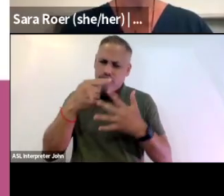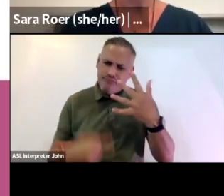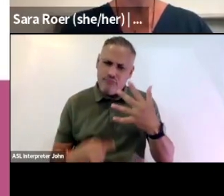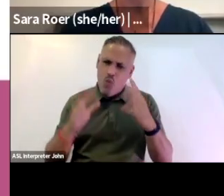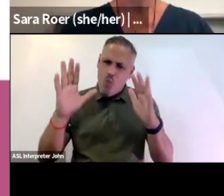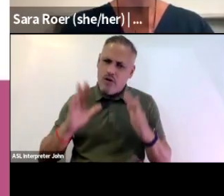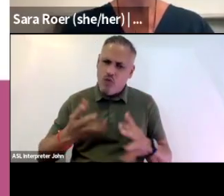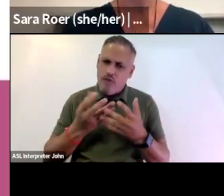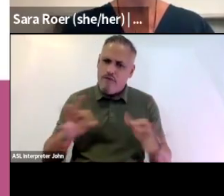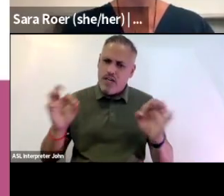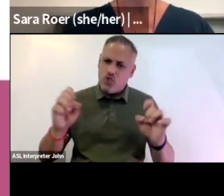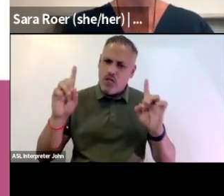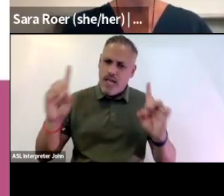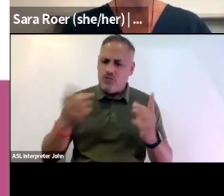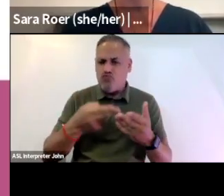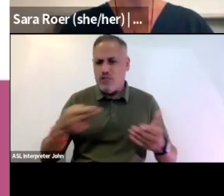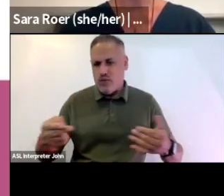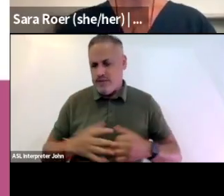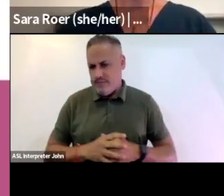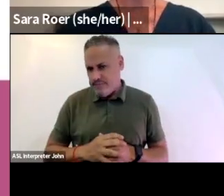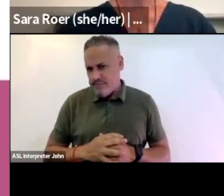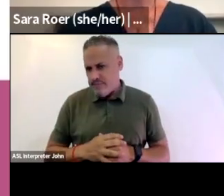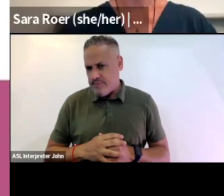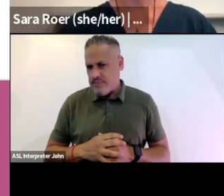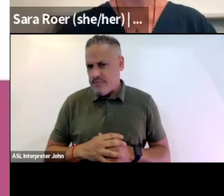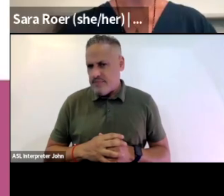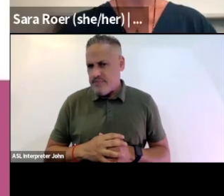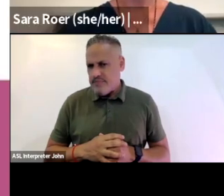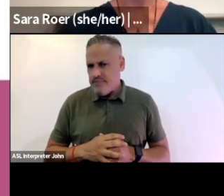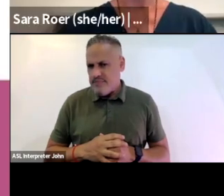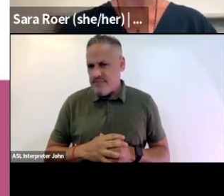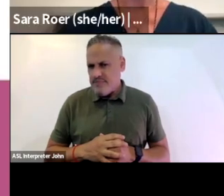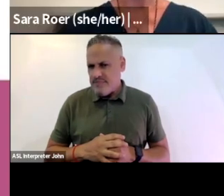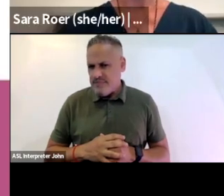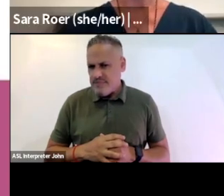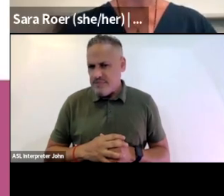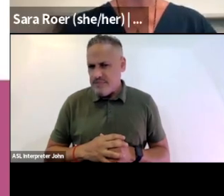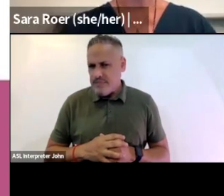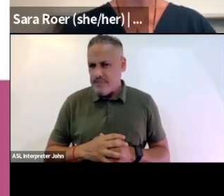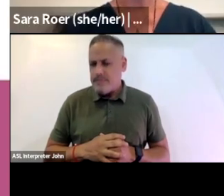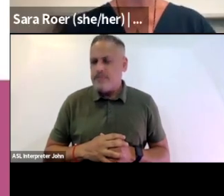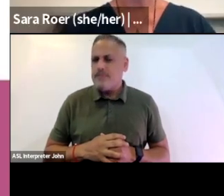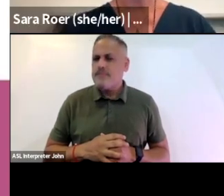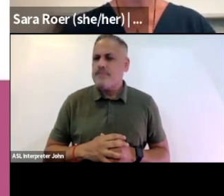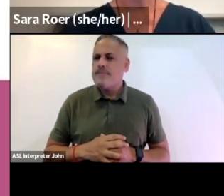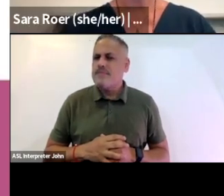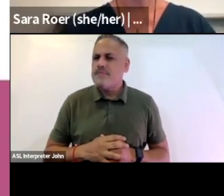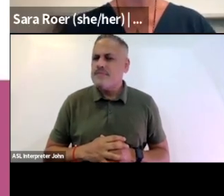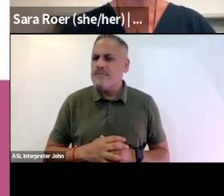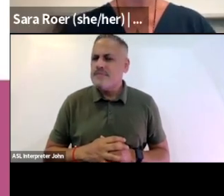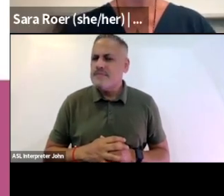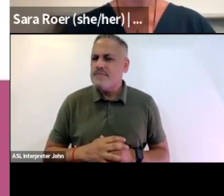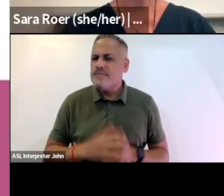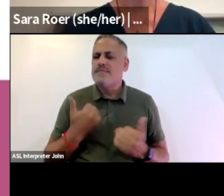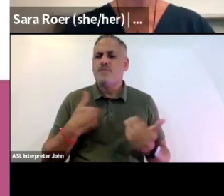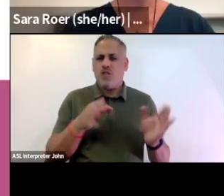wonderful free educational resources. There will also be links in the chat. And as we close, I